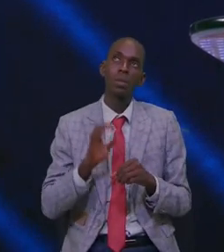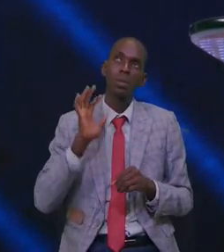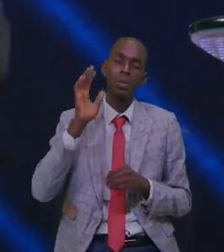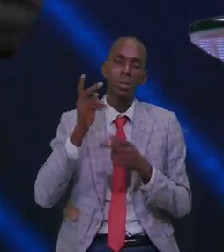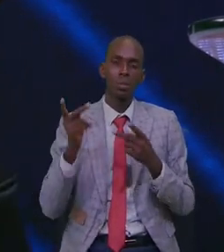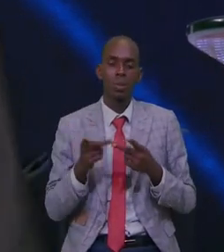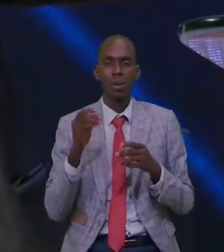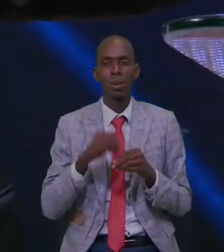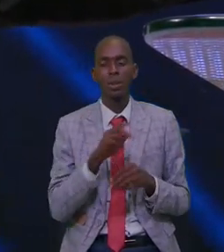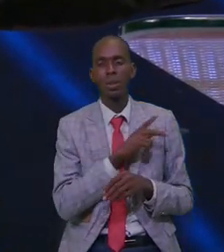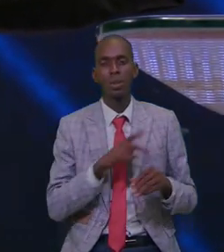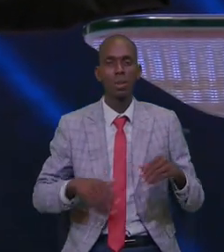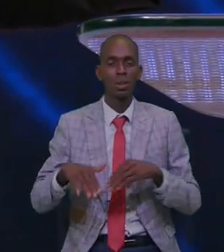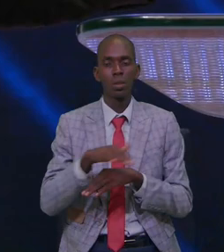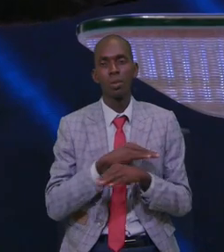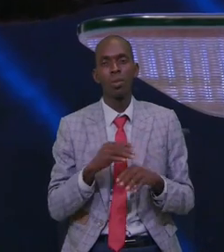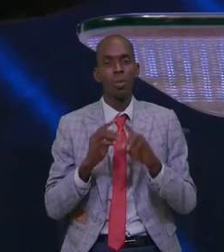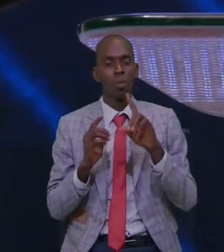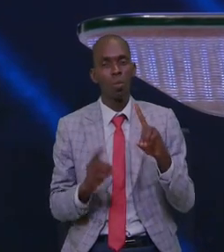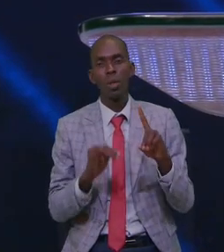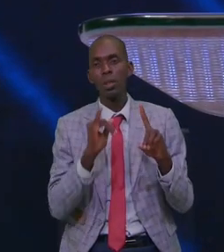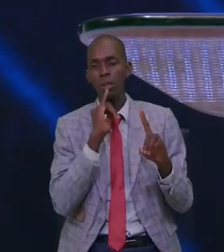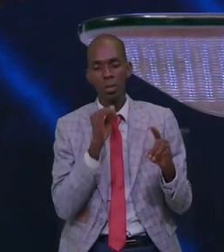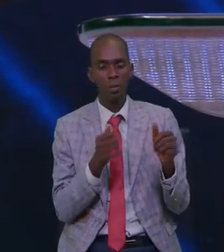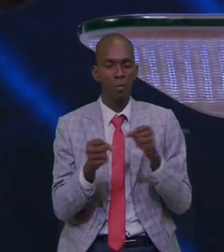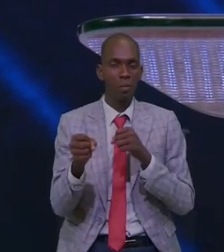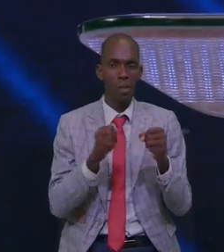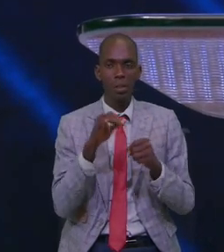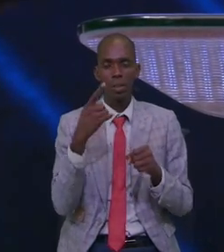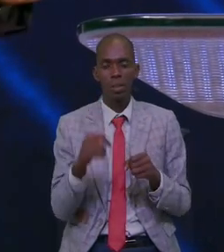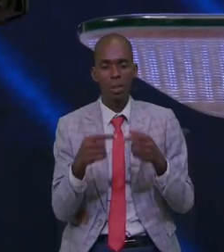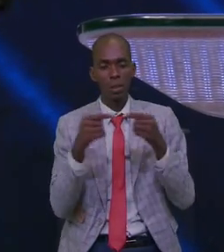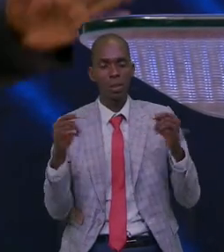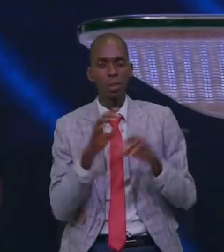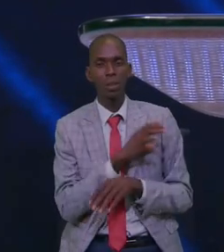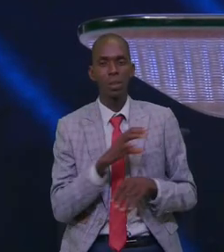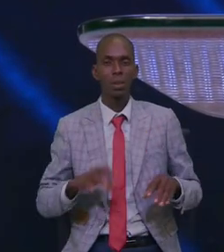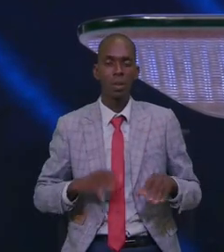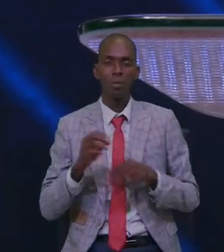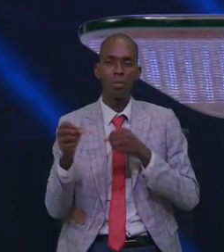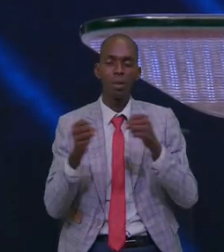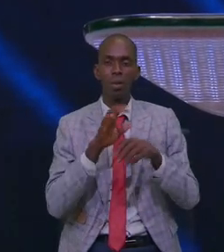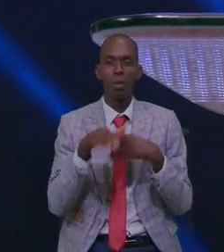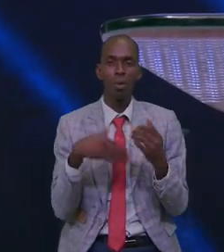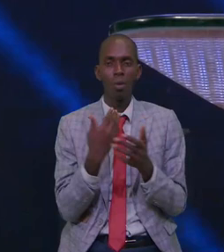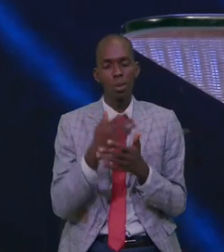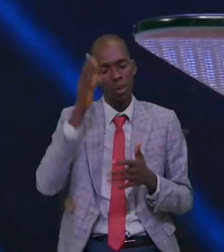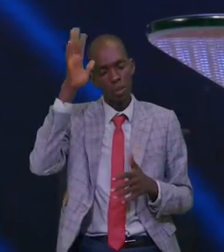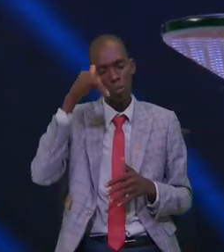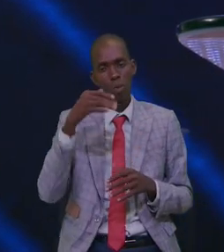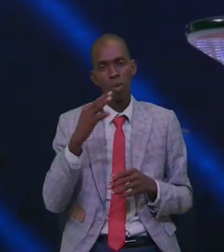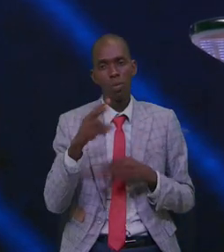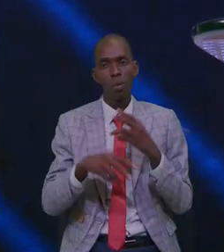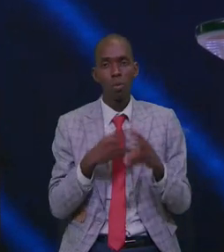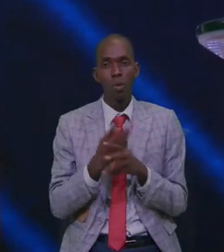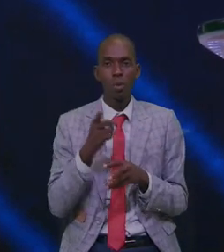in his kingdom. One is fighting the Antichrist and fighting all the rebels of the world. You'll be safe